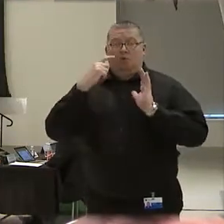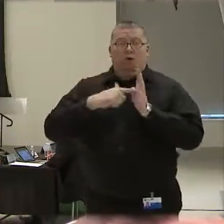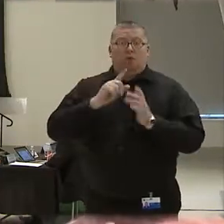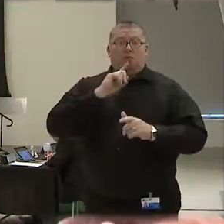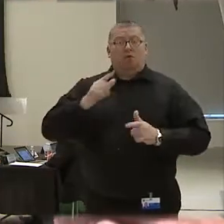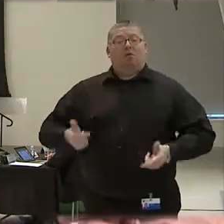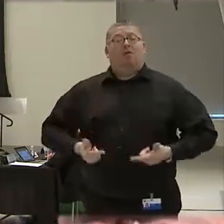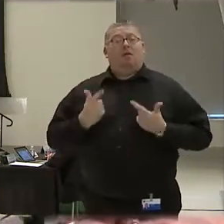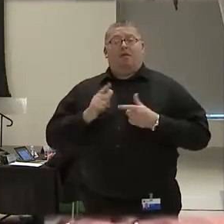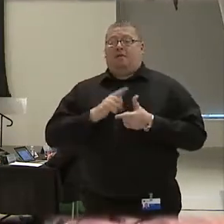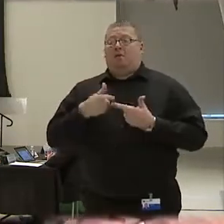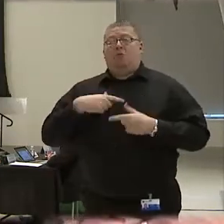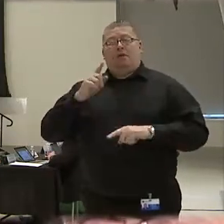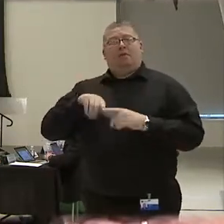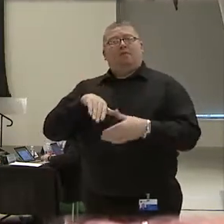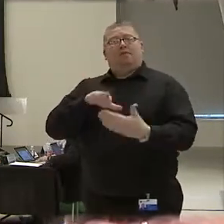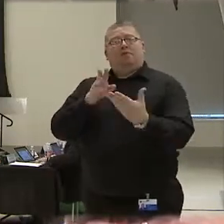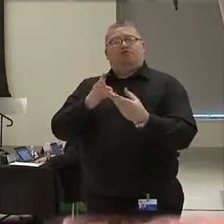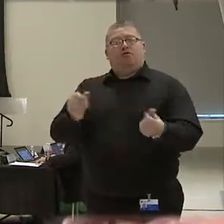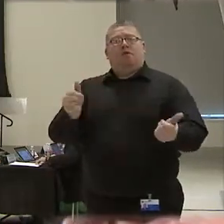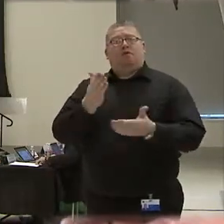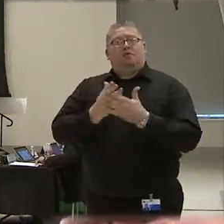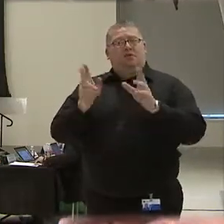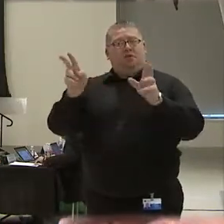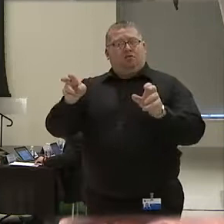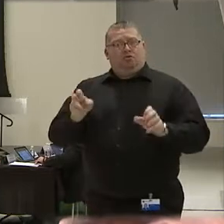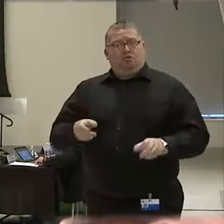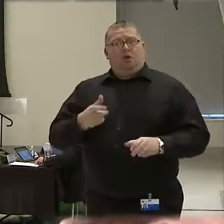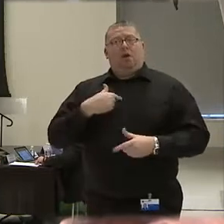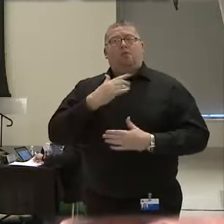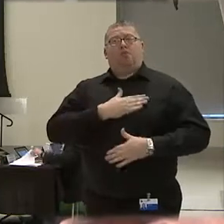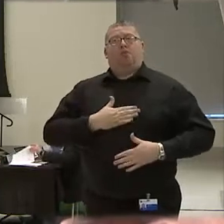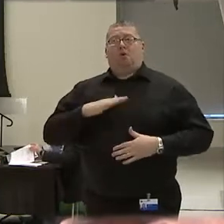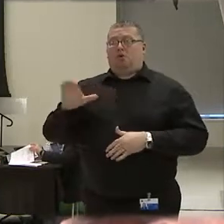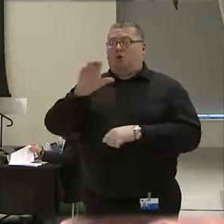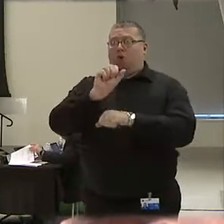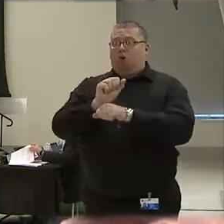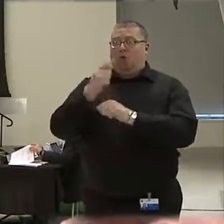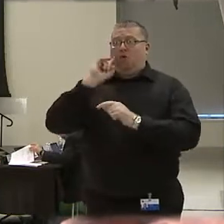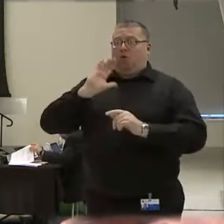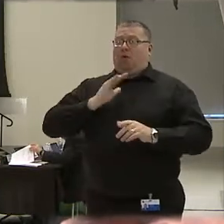then we can't deal with it. And so, you know, I appreciate what you're doing for the profession.